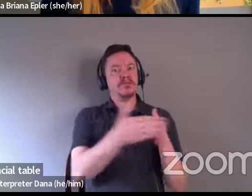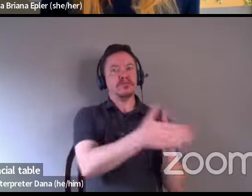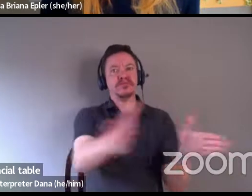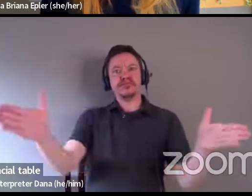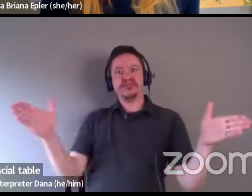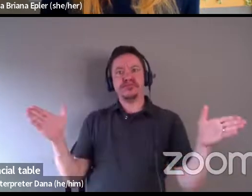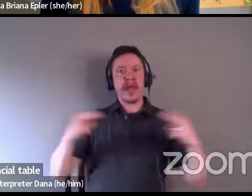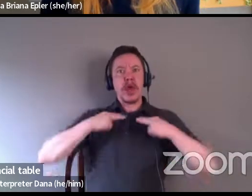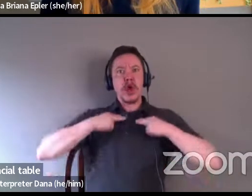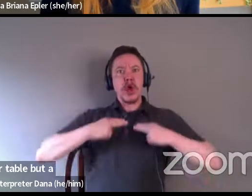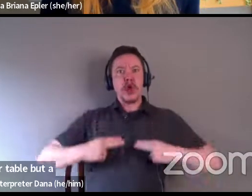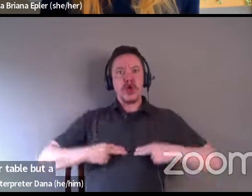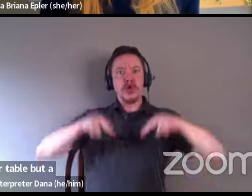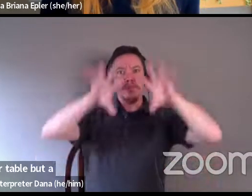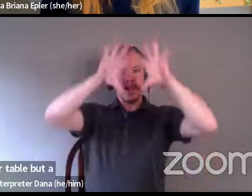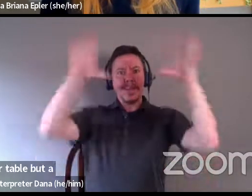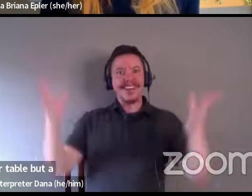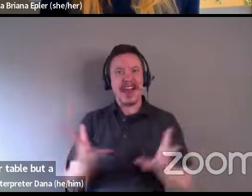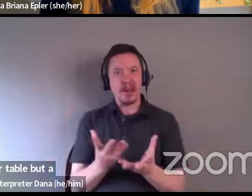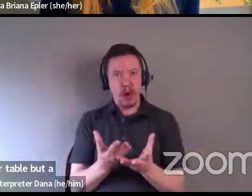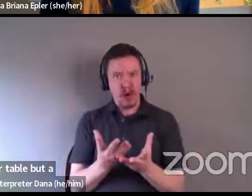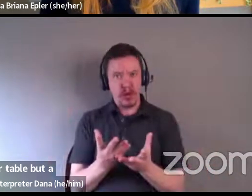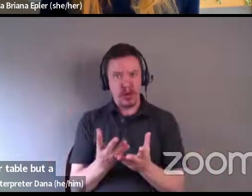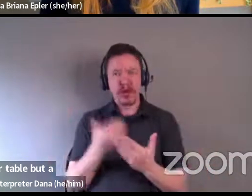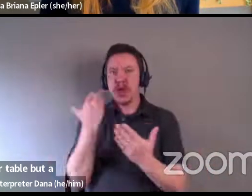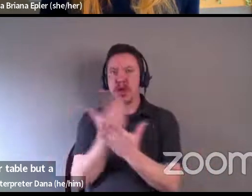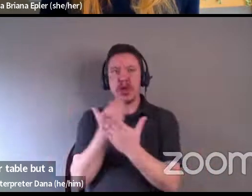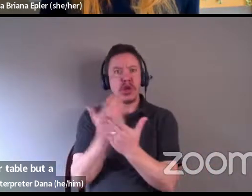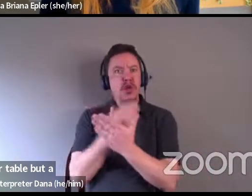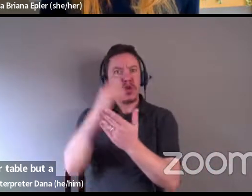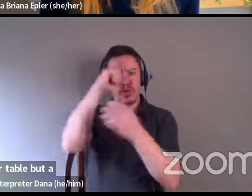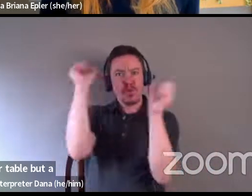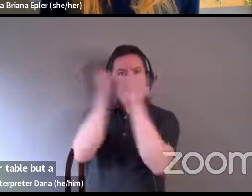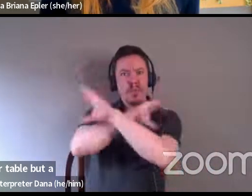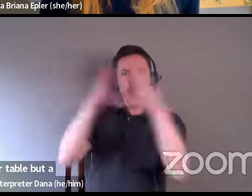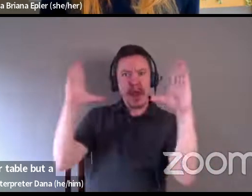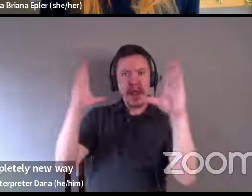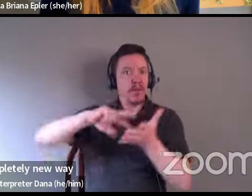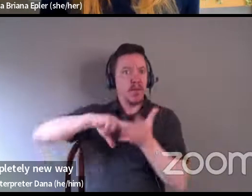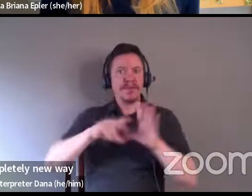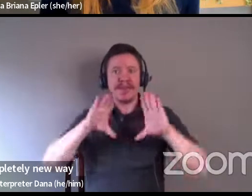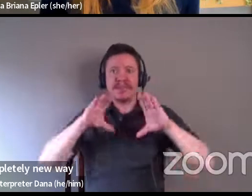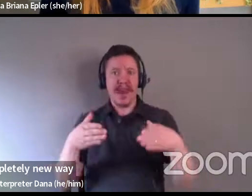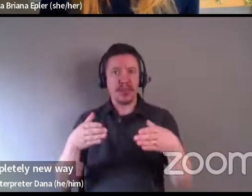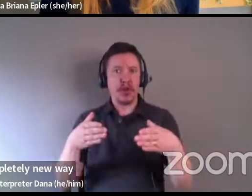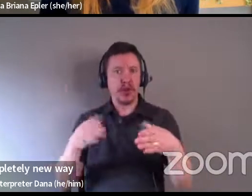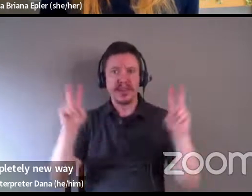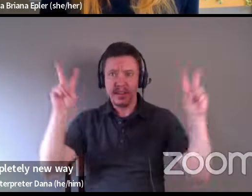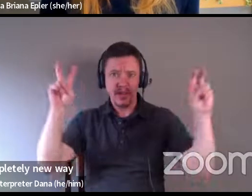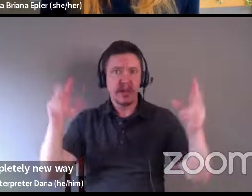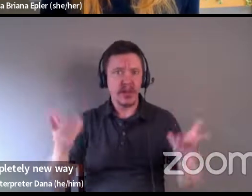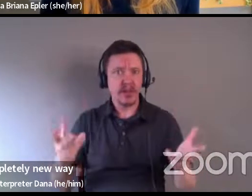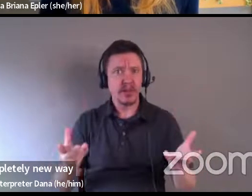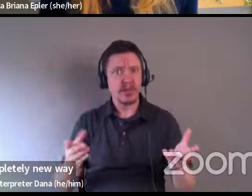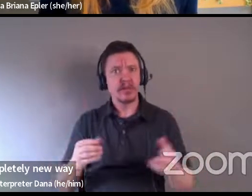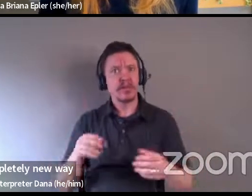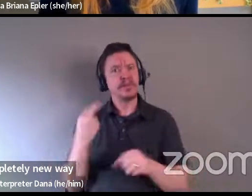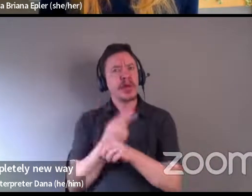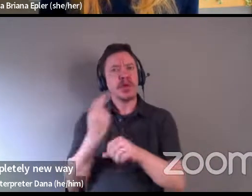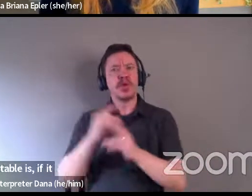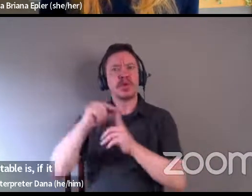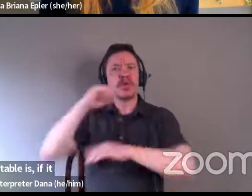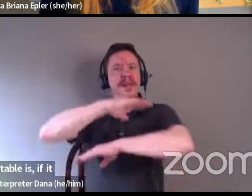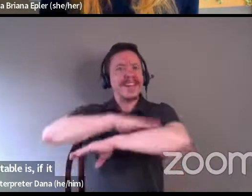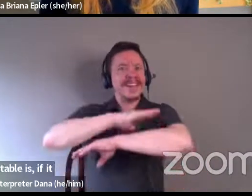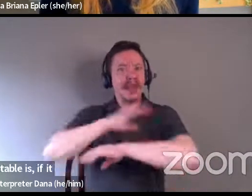It's a completely new way of just imagining what a table is. If it is even a table, maybe it's something